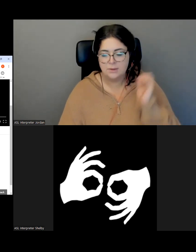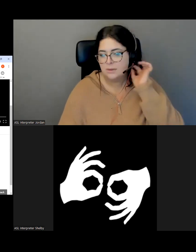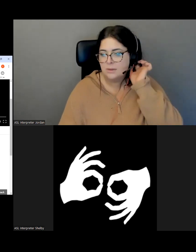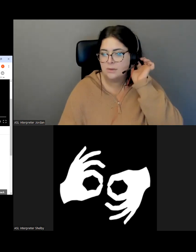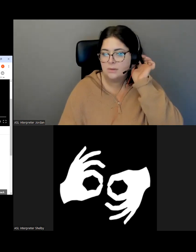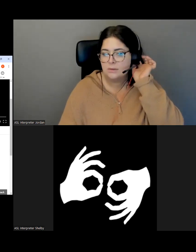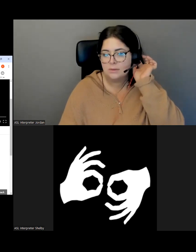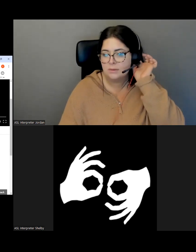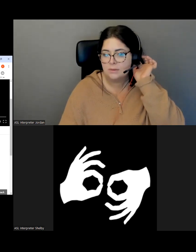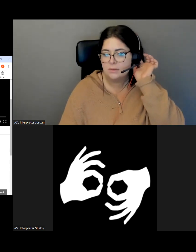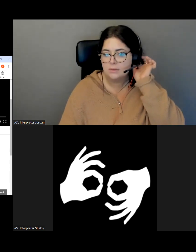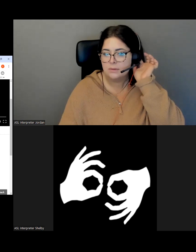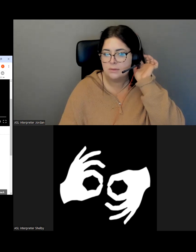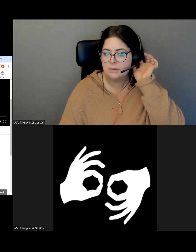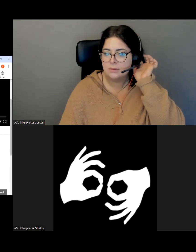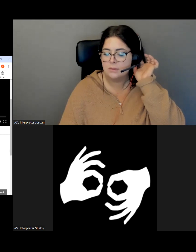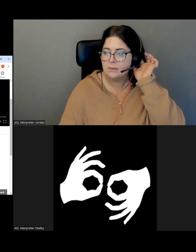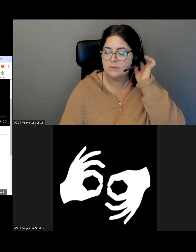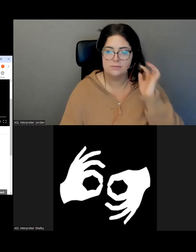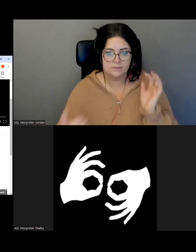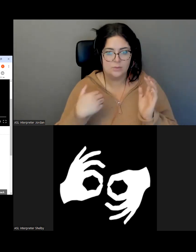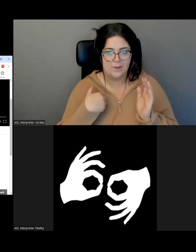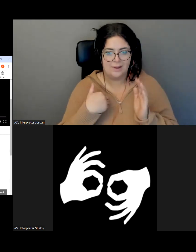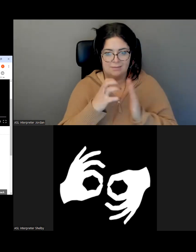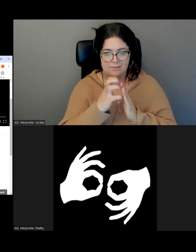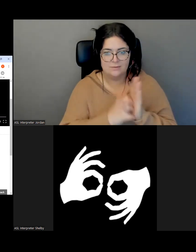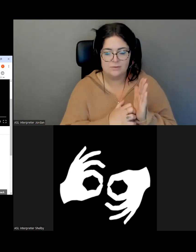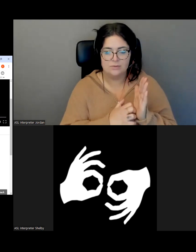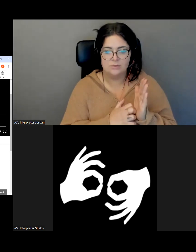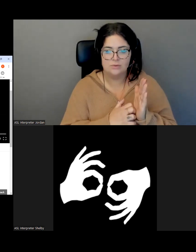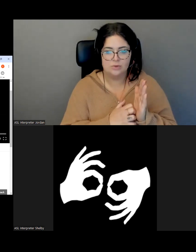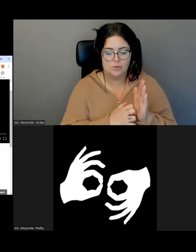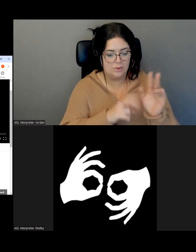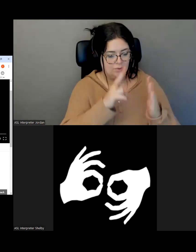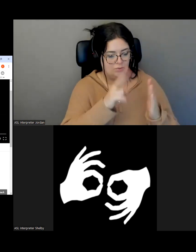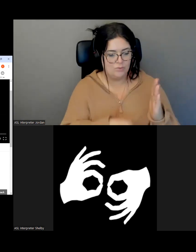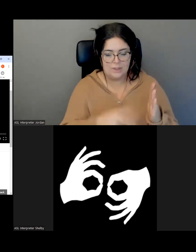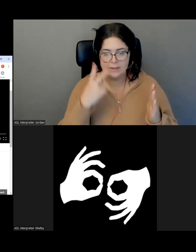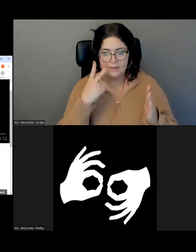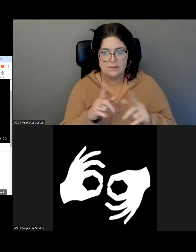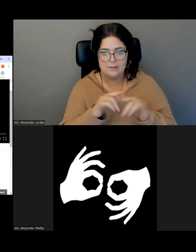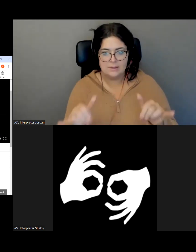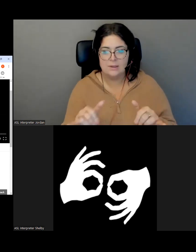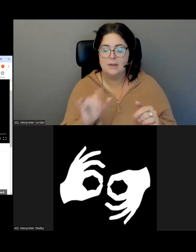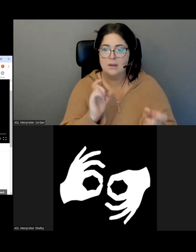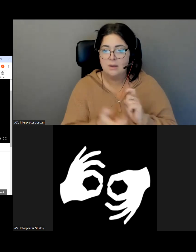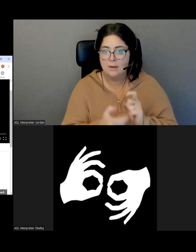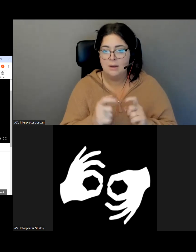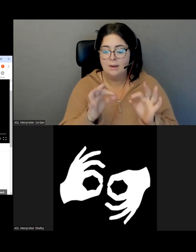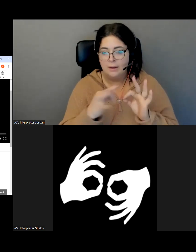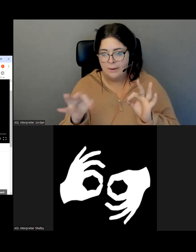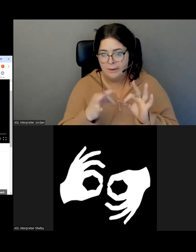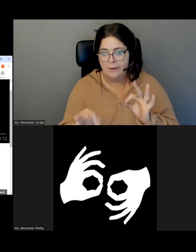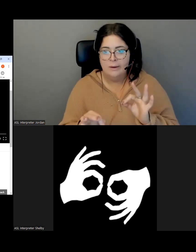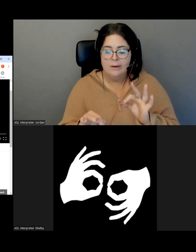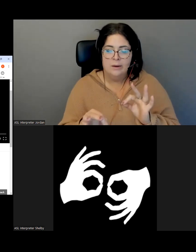have transcripts if people want to read and follow along what that person's saying. You can also change subtitles. You can change the speed of a video